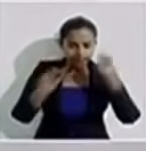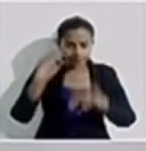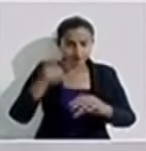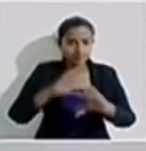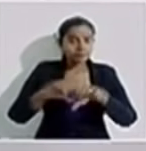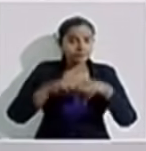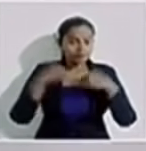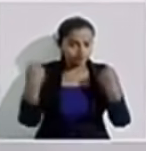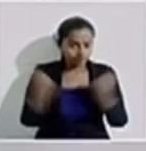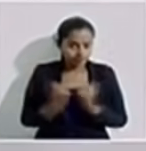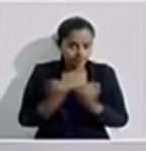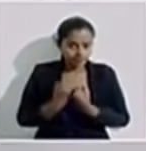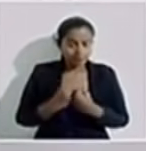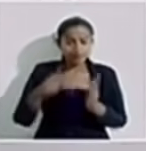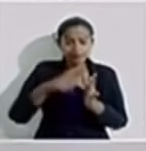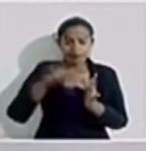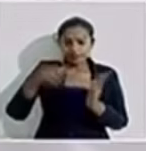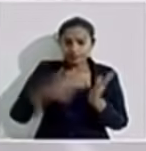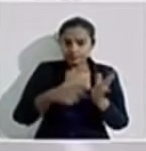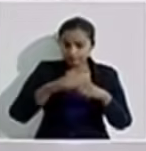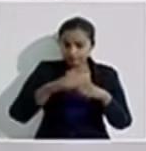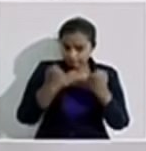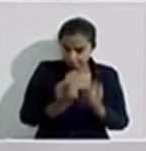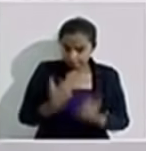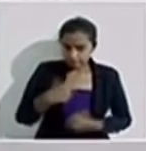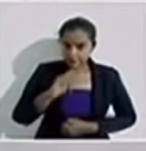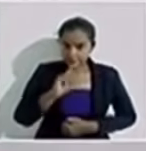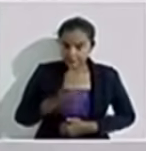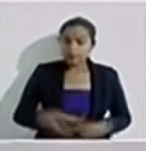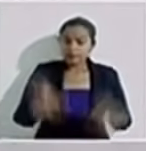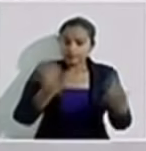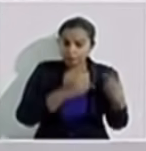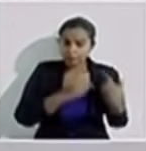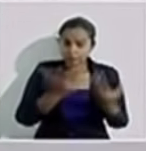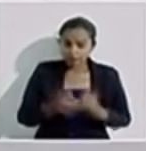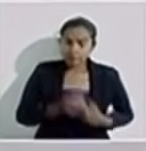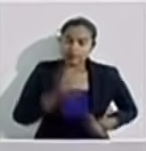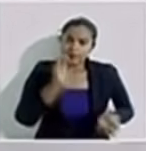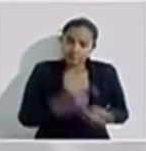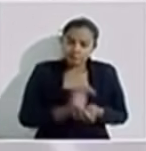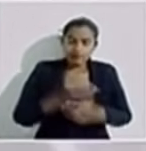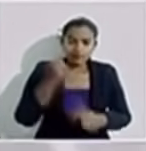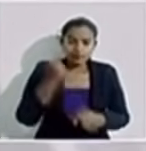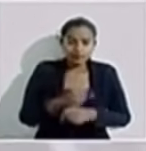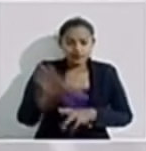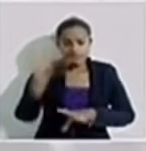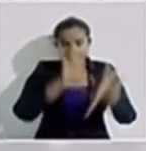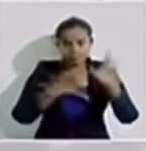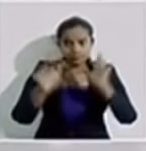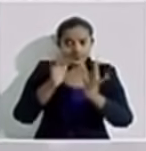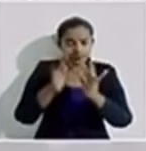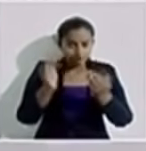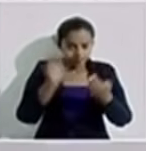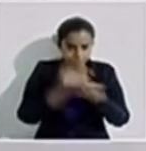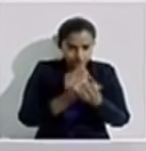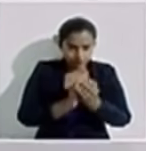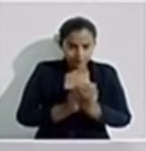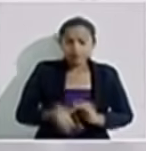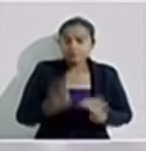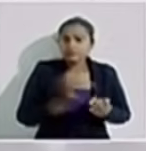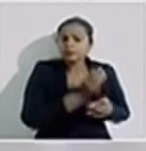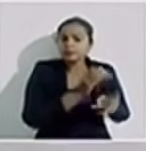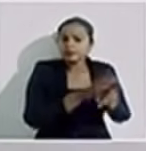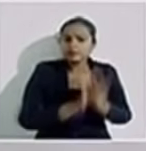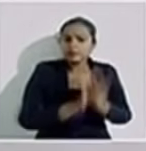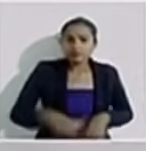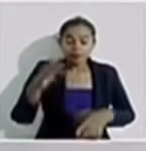holds the administrative responsibility of protecting the government's cloud system, which is a server containing sensitive information. A company named